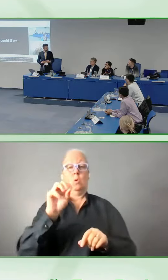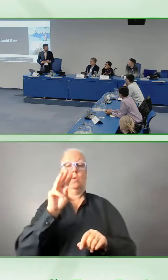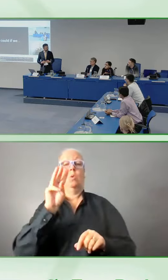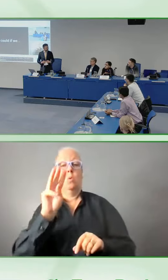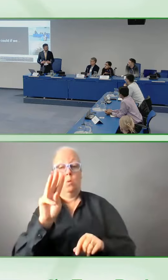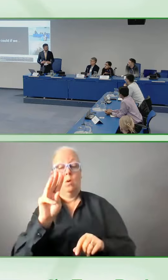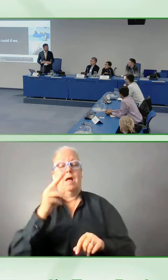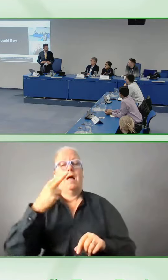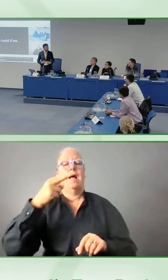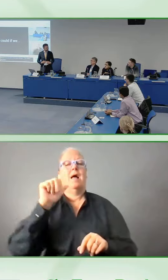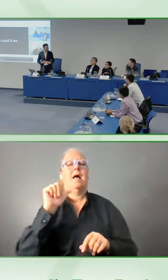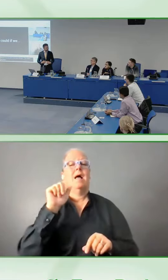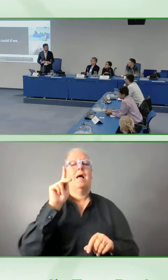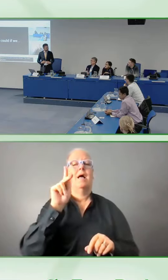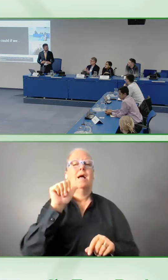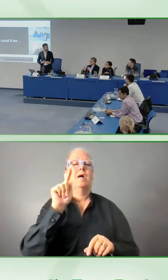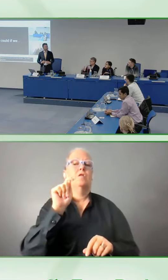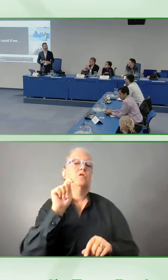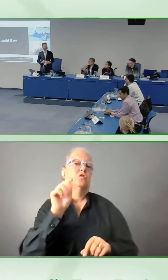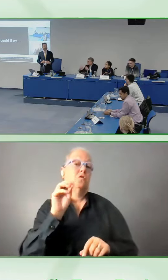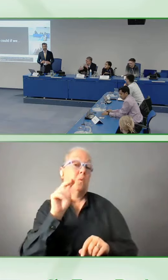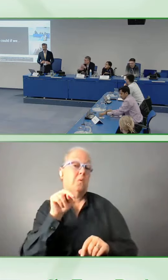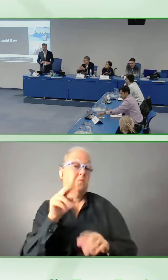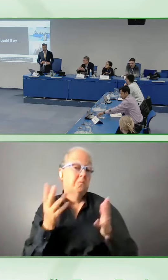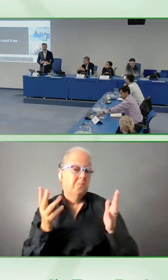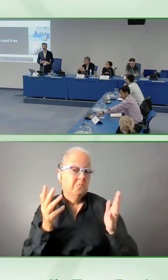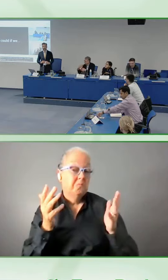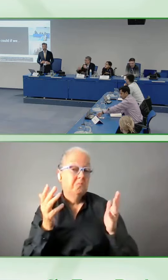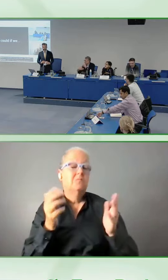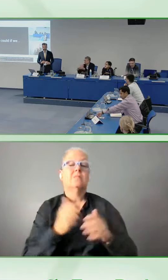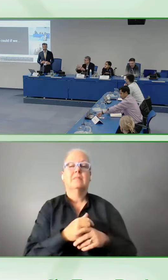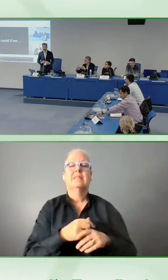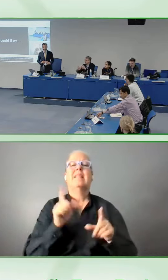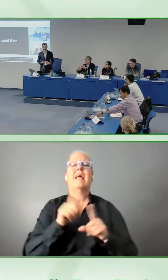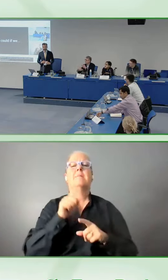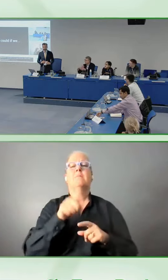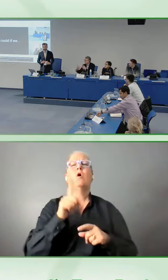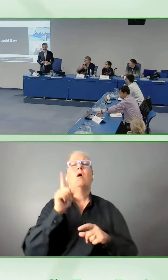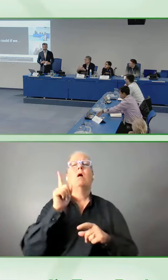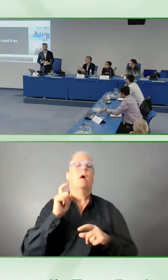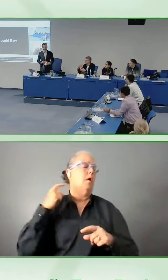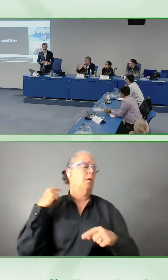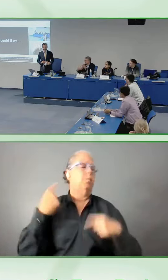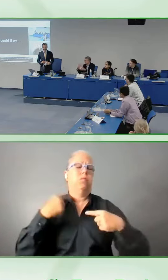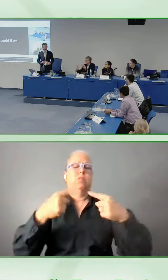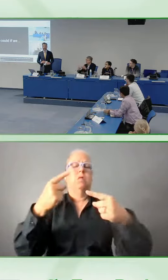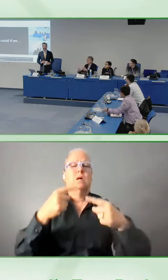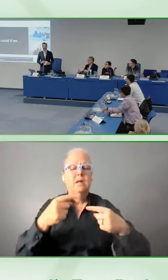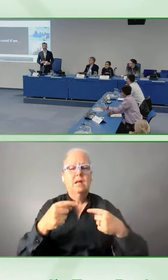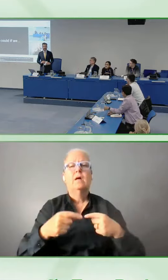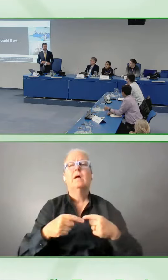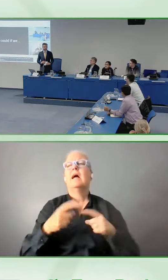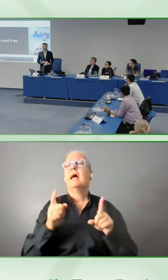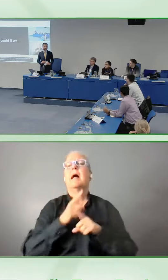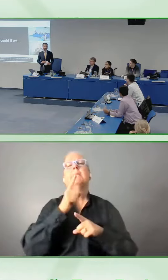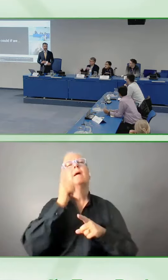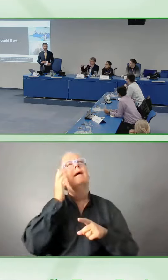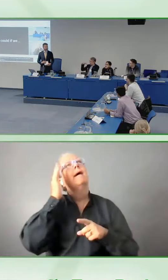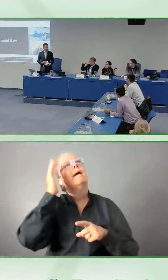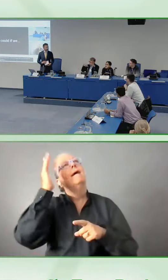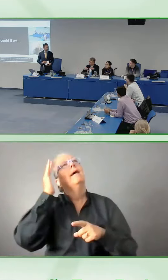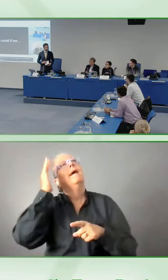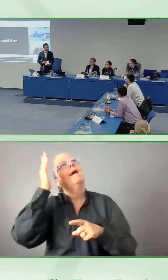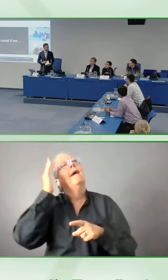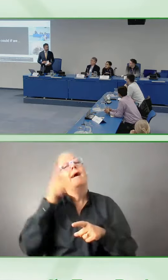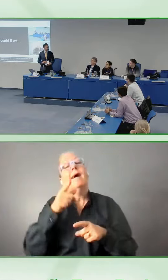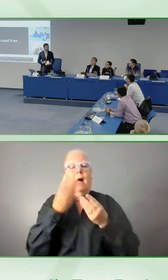problem. So don't start too quickly, jump too quickly to the ideation and then the problem solving,